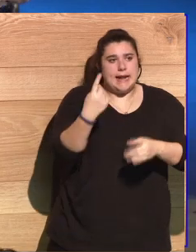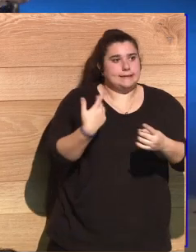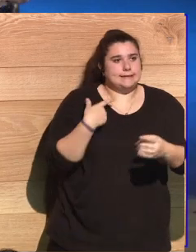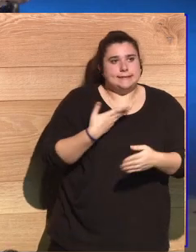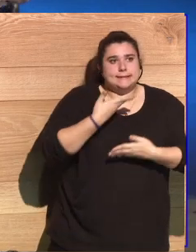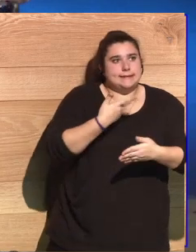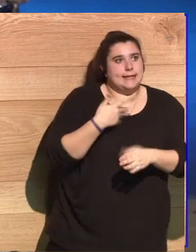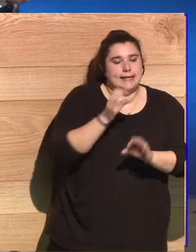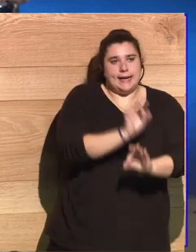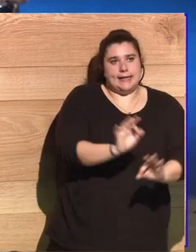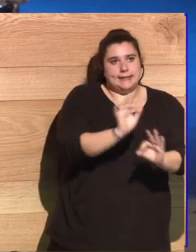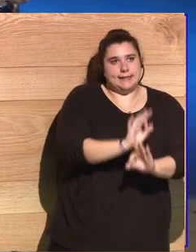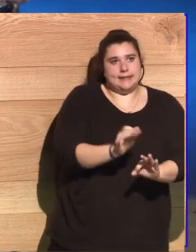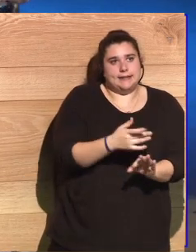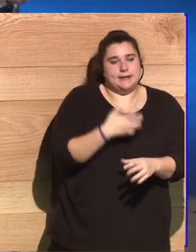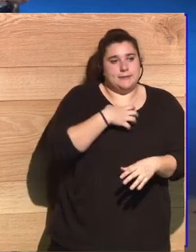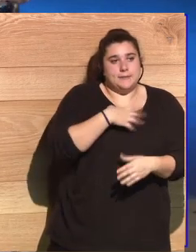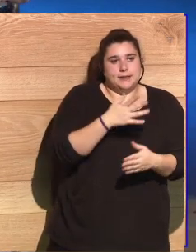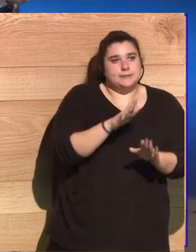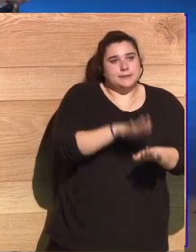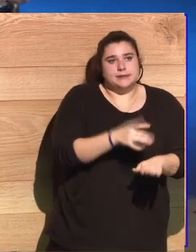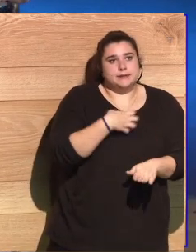But by that time, he had stopped writing.